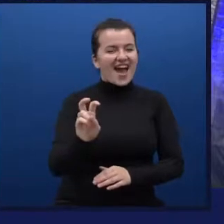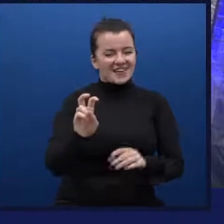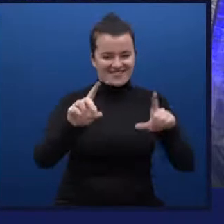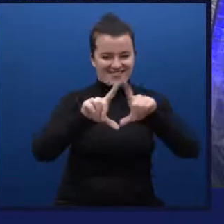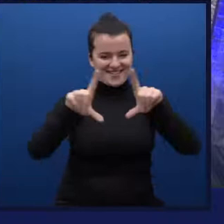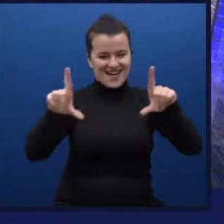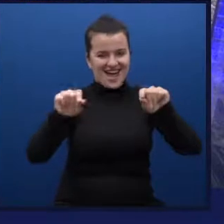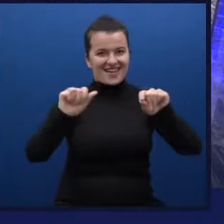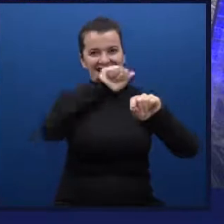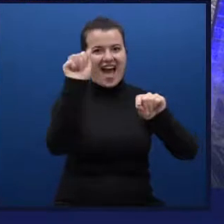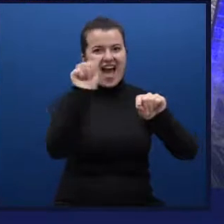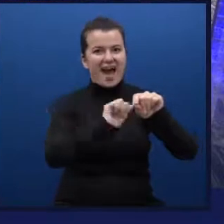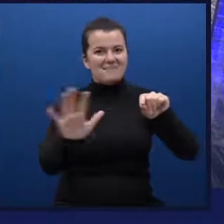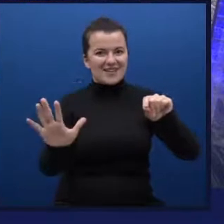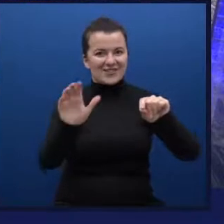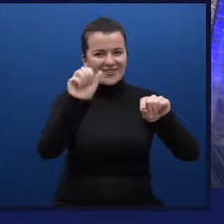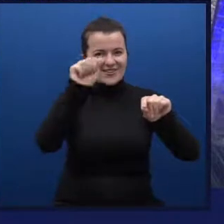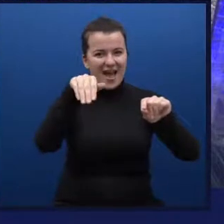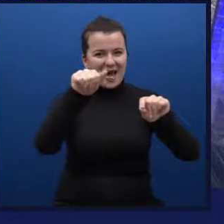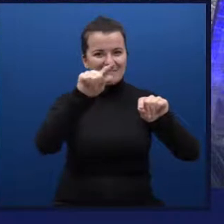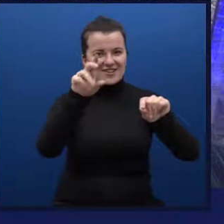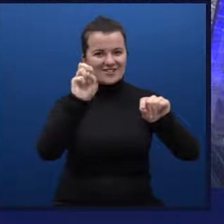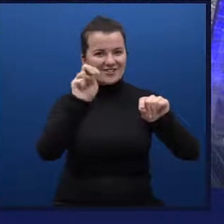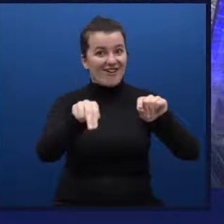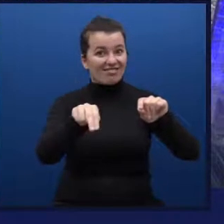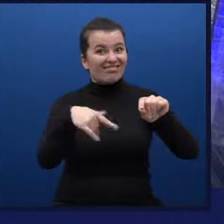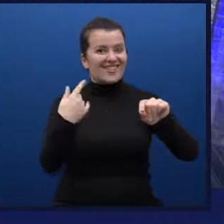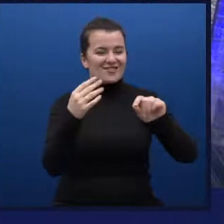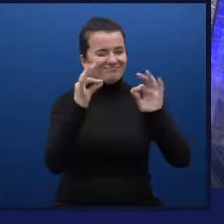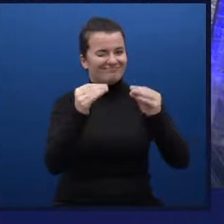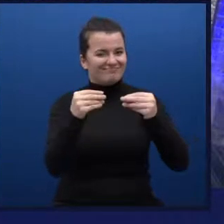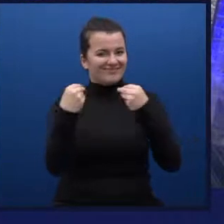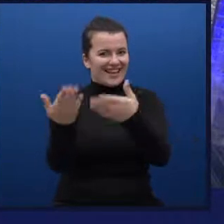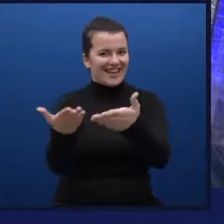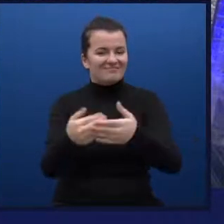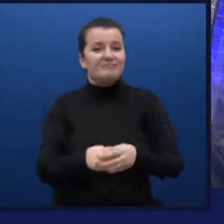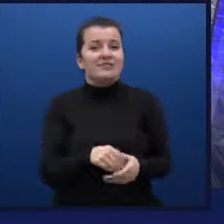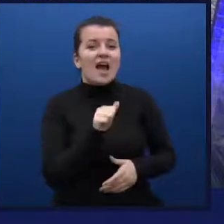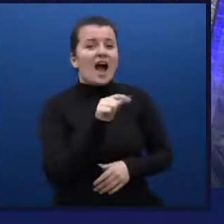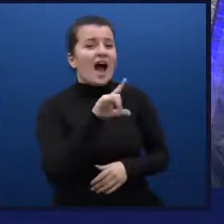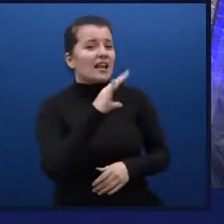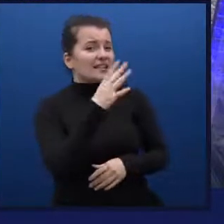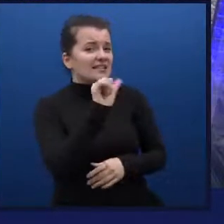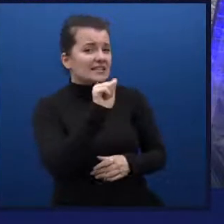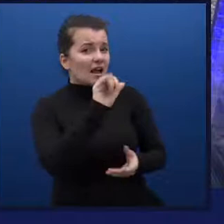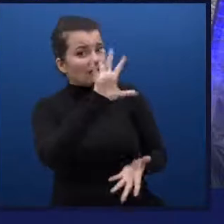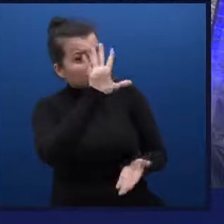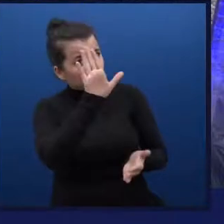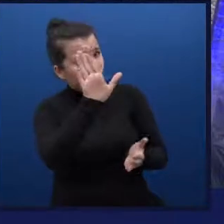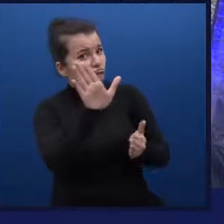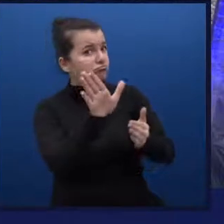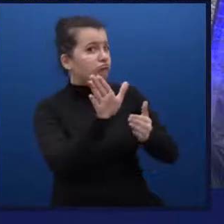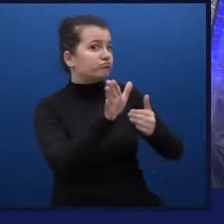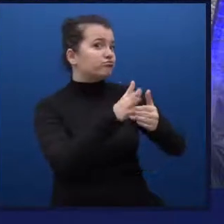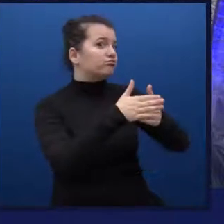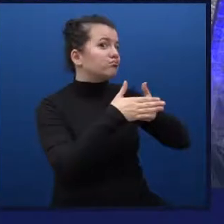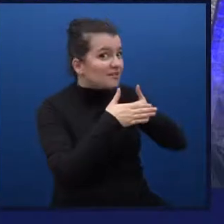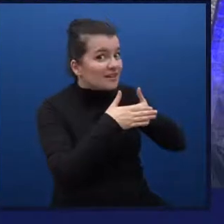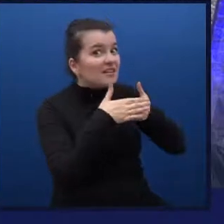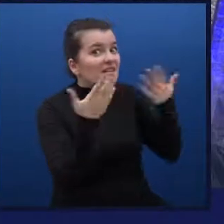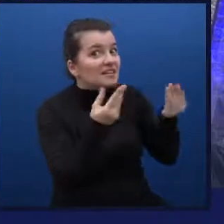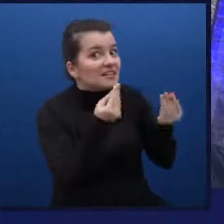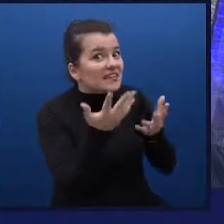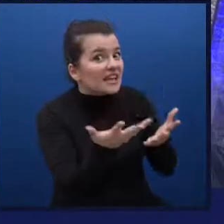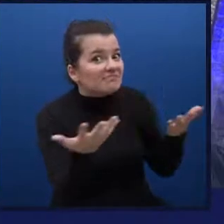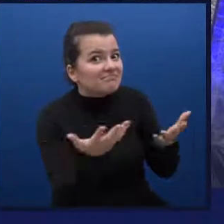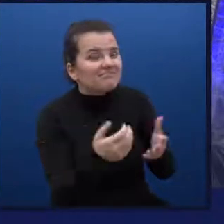that. And Alicia, do you have any final thoughts? We're at the end of the episode, so what do you think? This